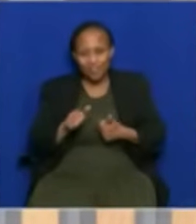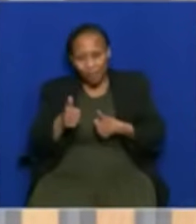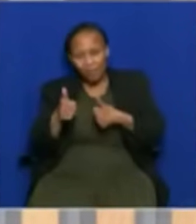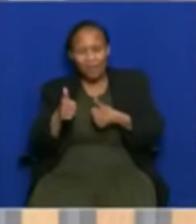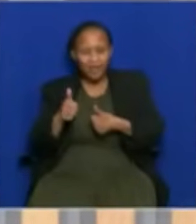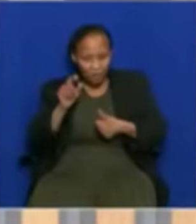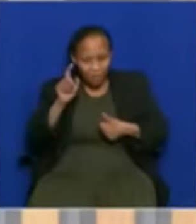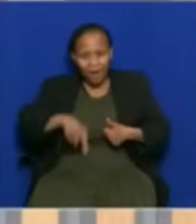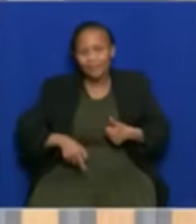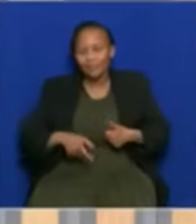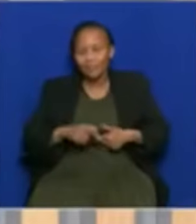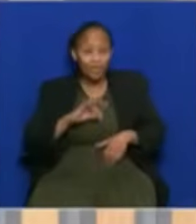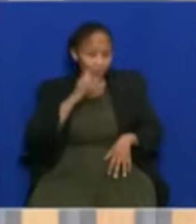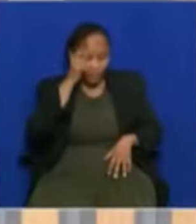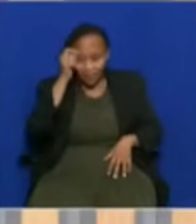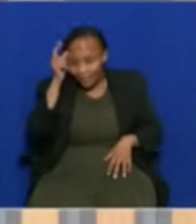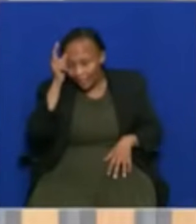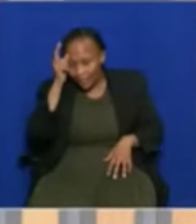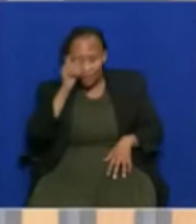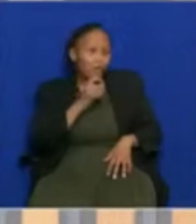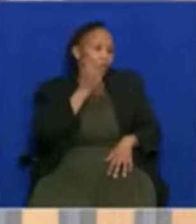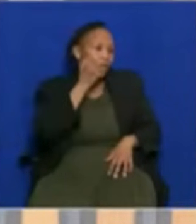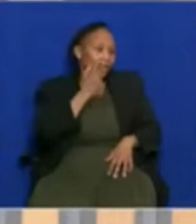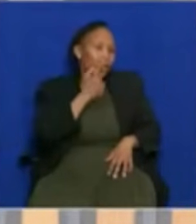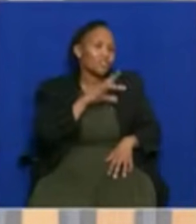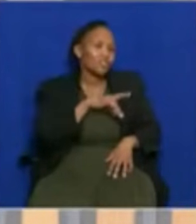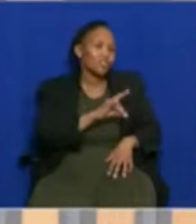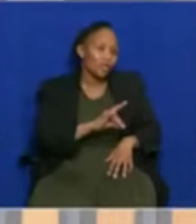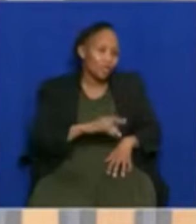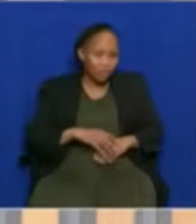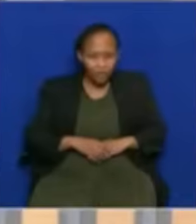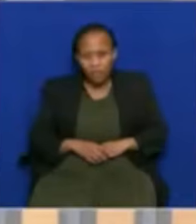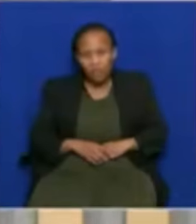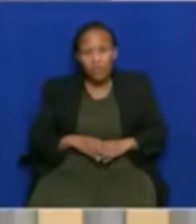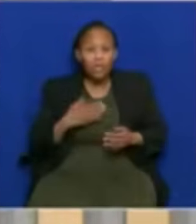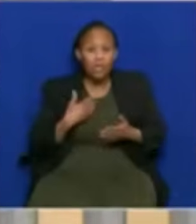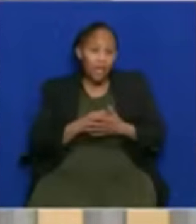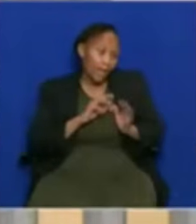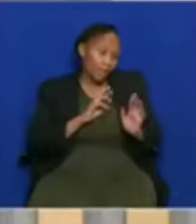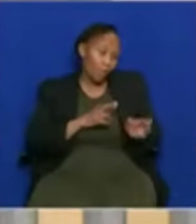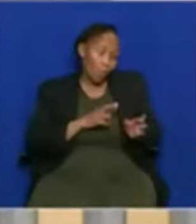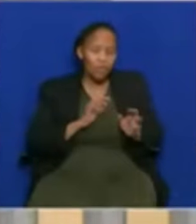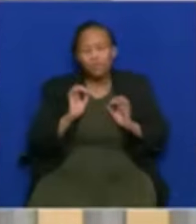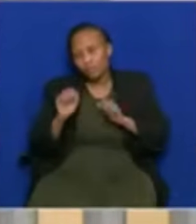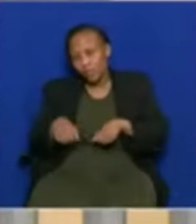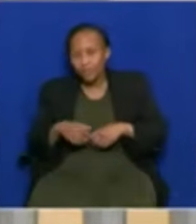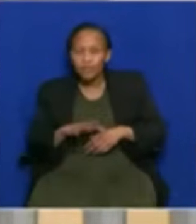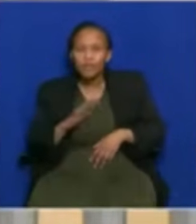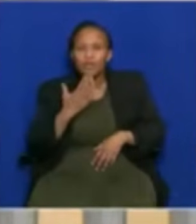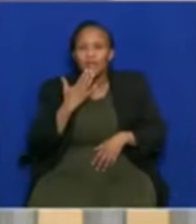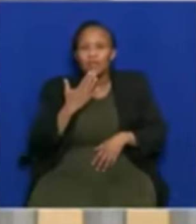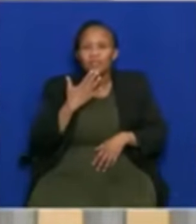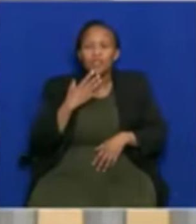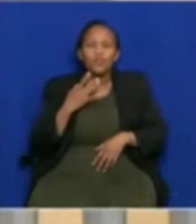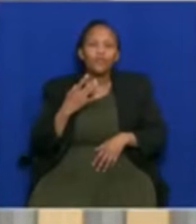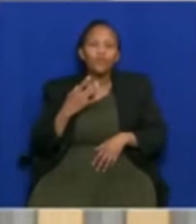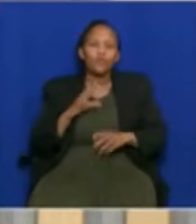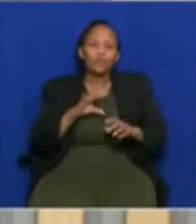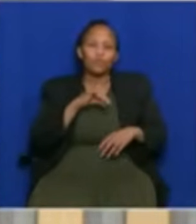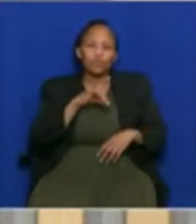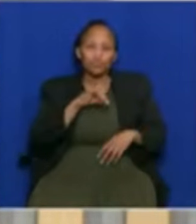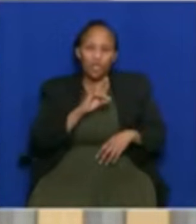Chair. Thank you very much. May I please respond? Yes, please. Thank you, Chair. Commissioners, I must